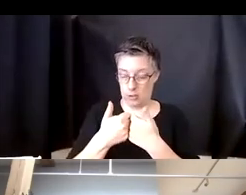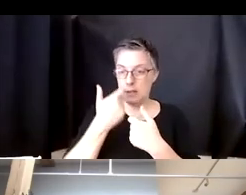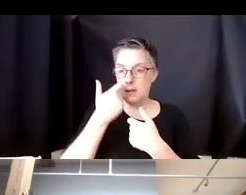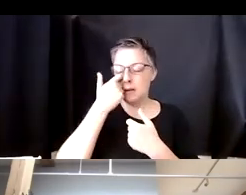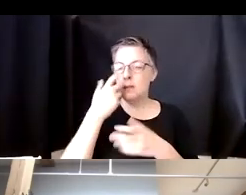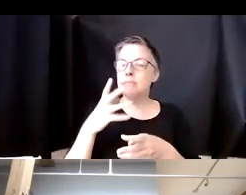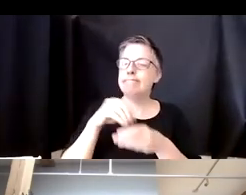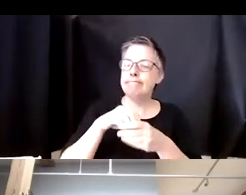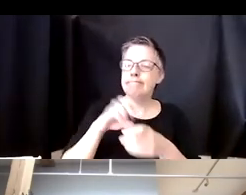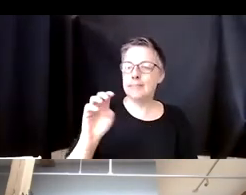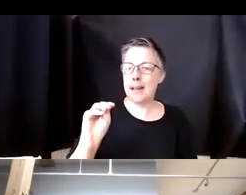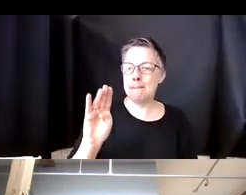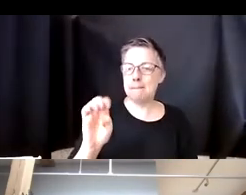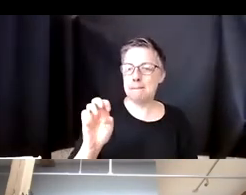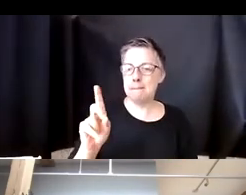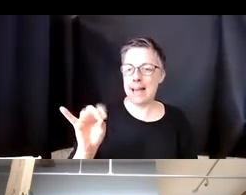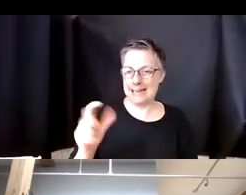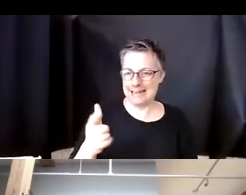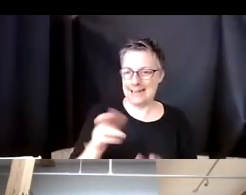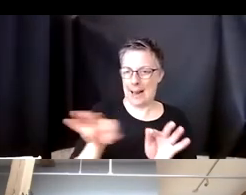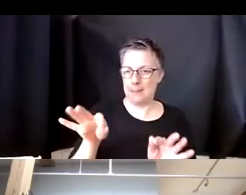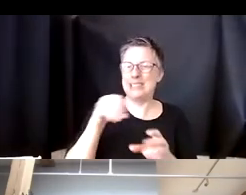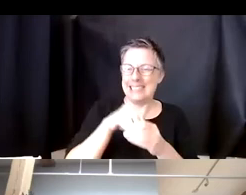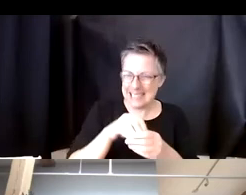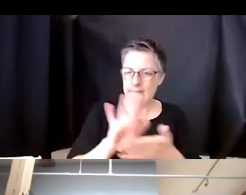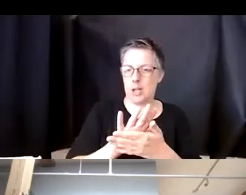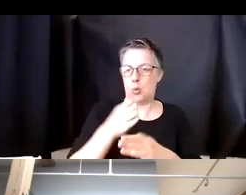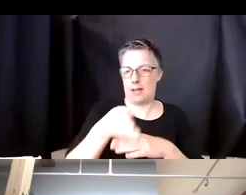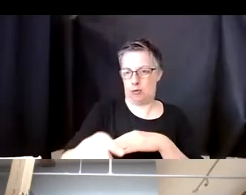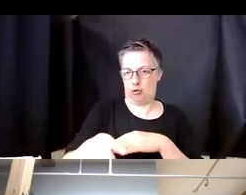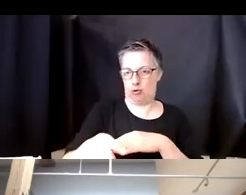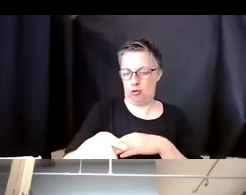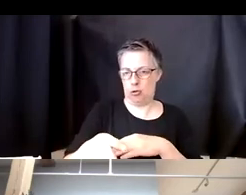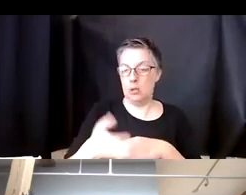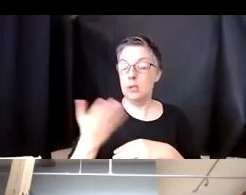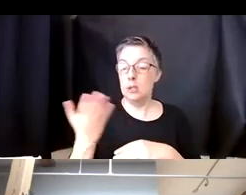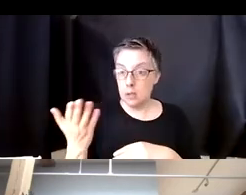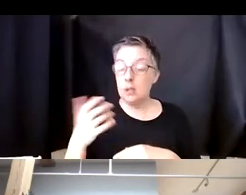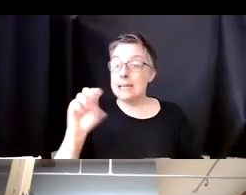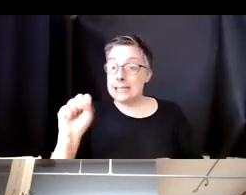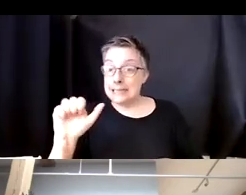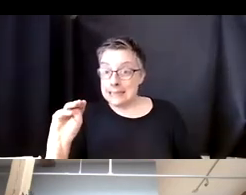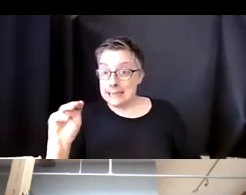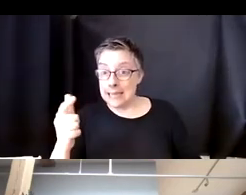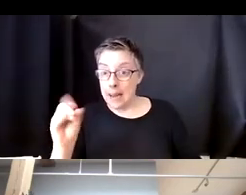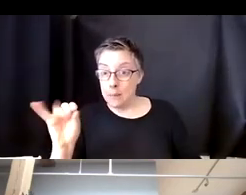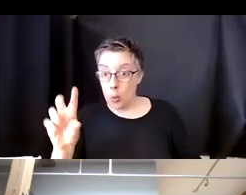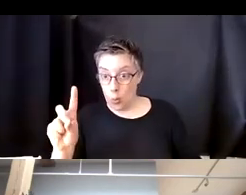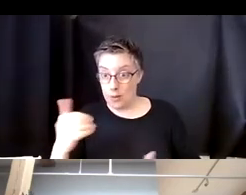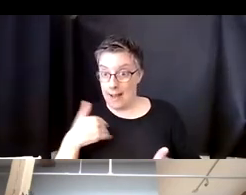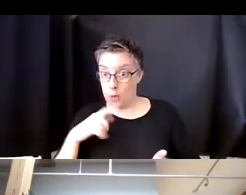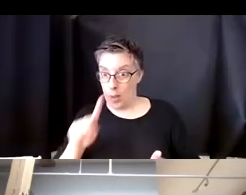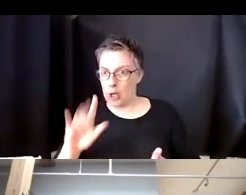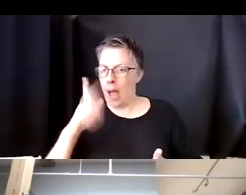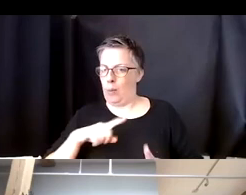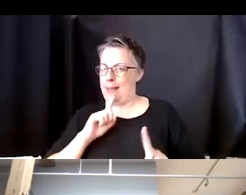embedding the captions into the videos after the fact. So Sam Gould has a question that I'm going to answer as